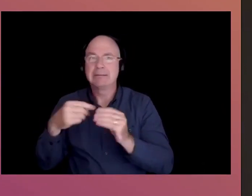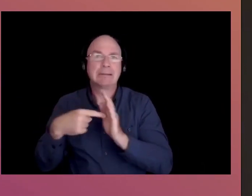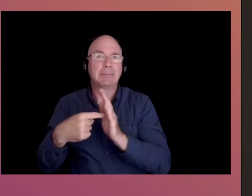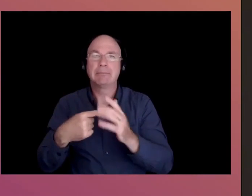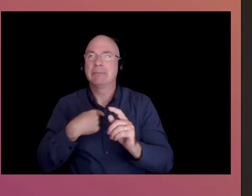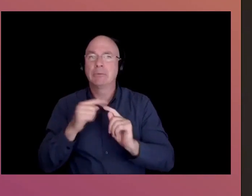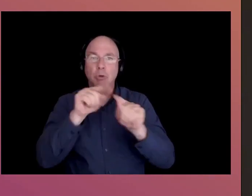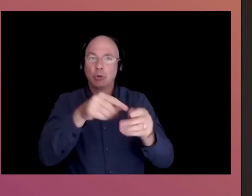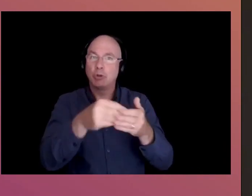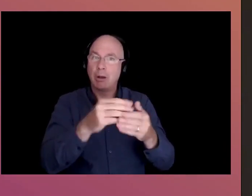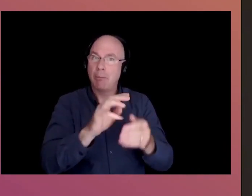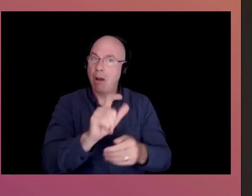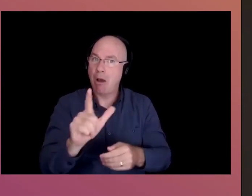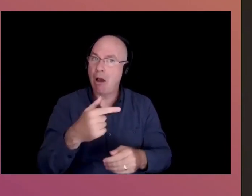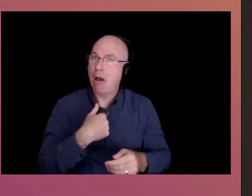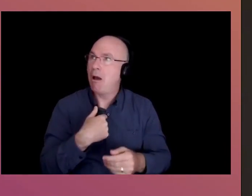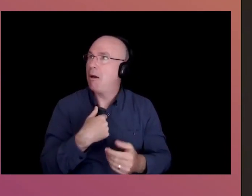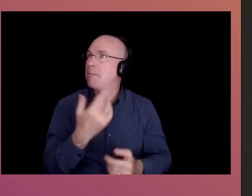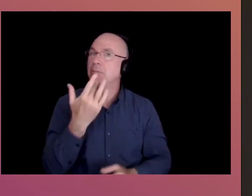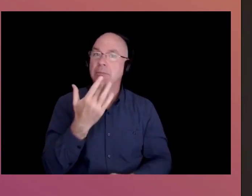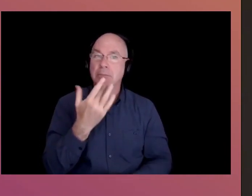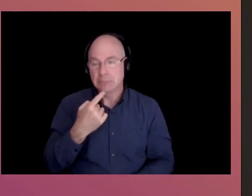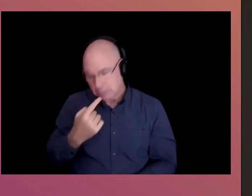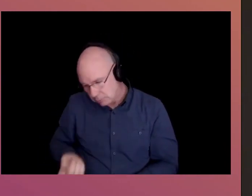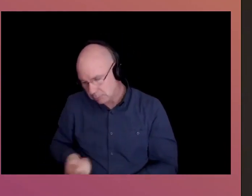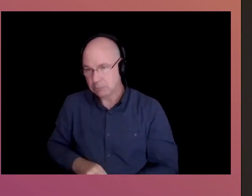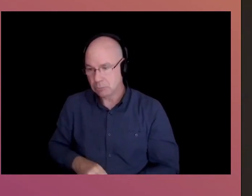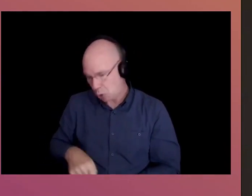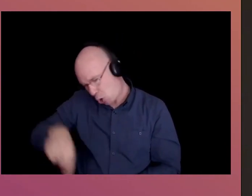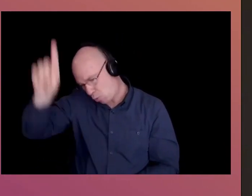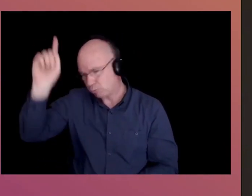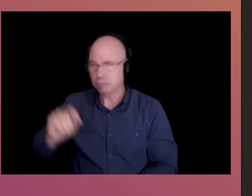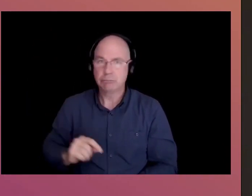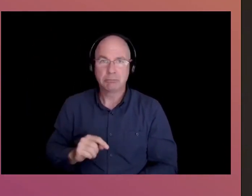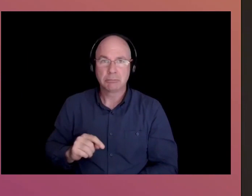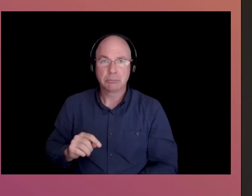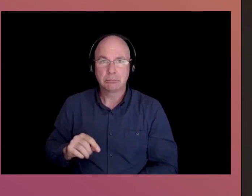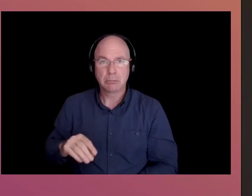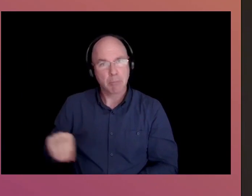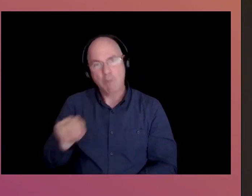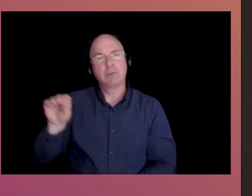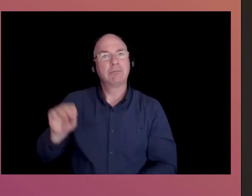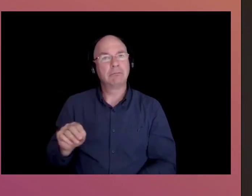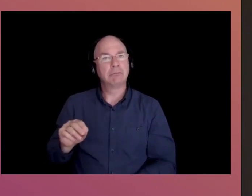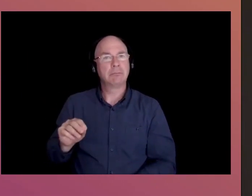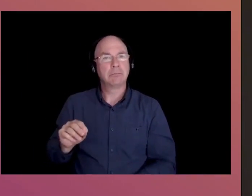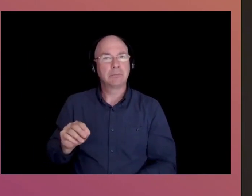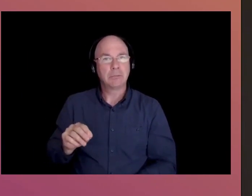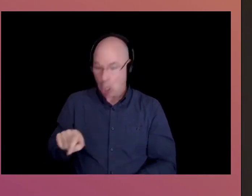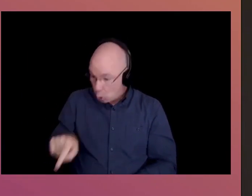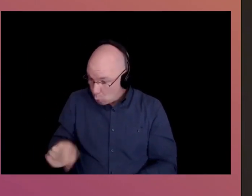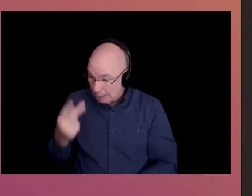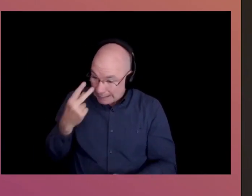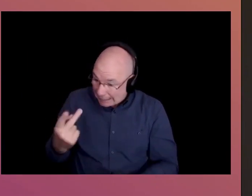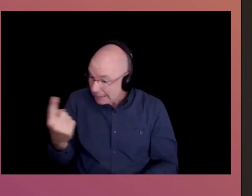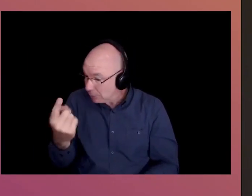shopping mall, I want to tell the robot, just go, just start moving, and tell me whatever you see. And